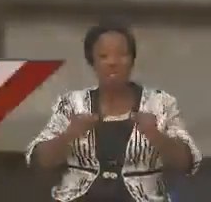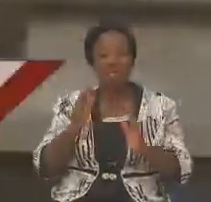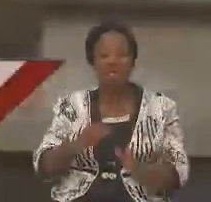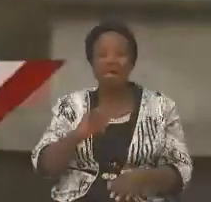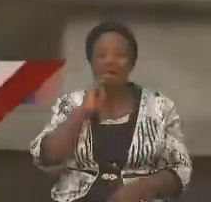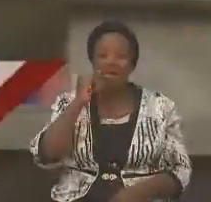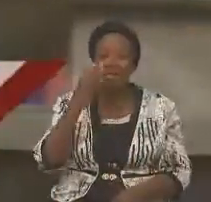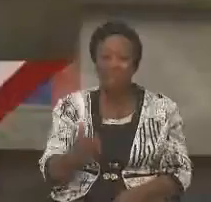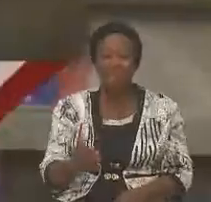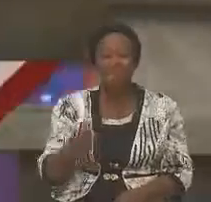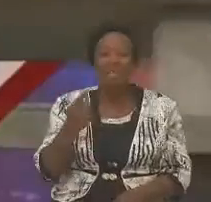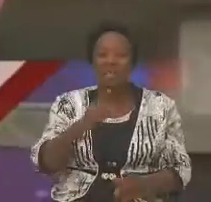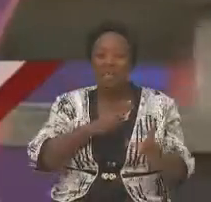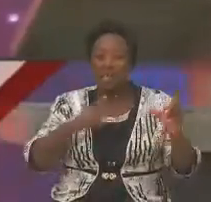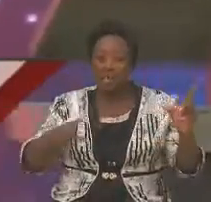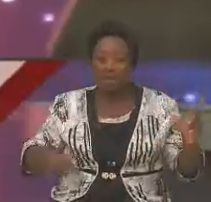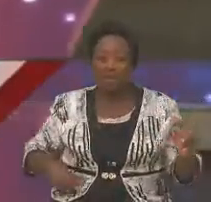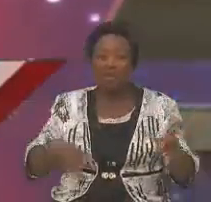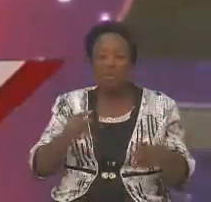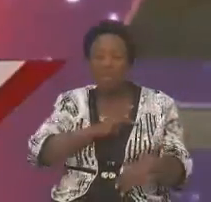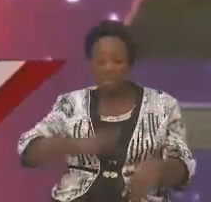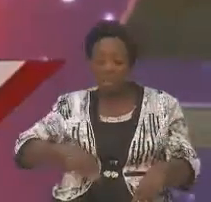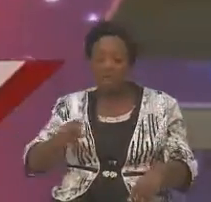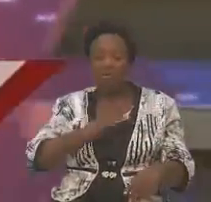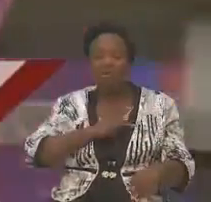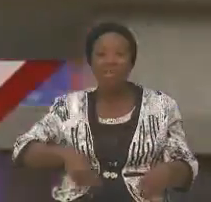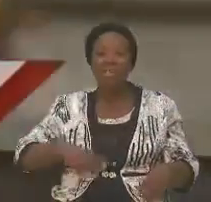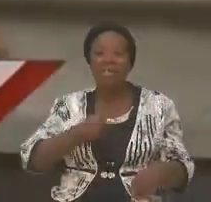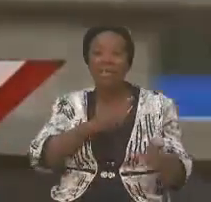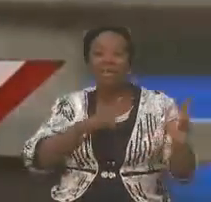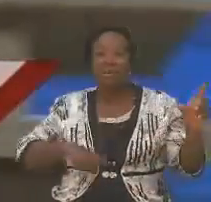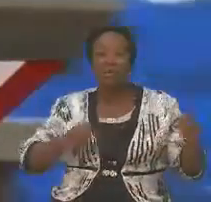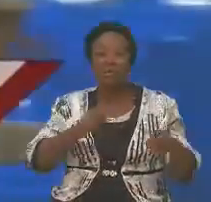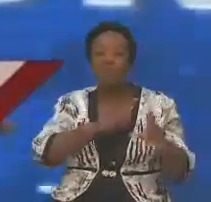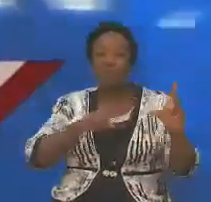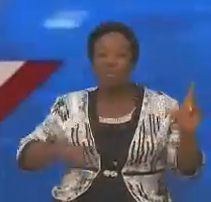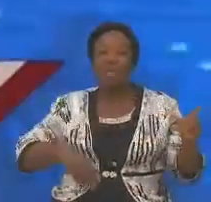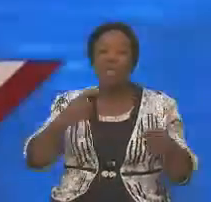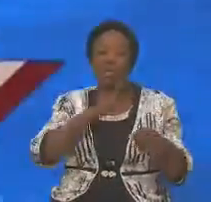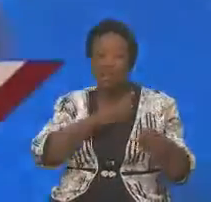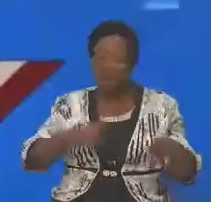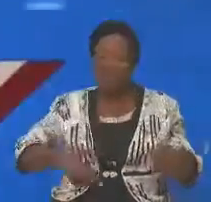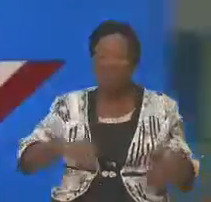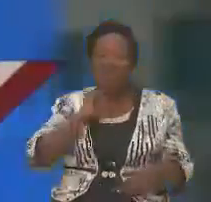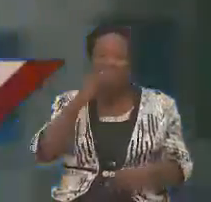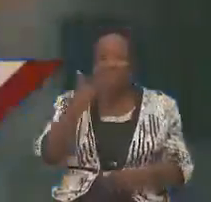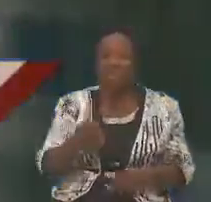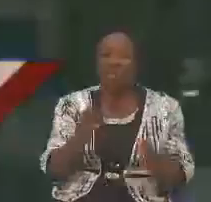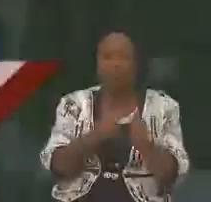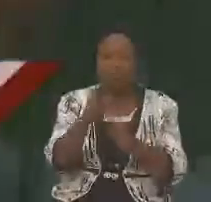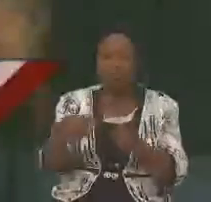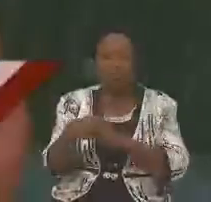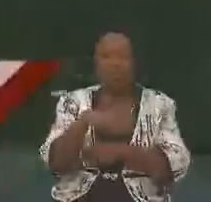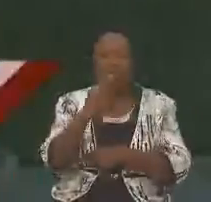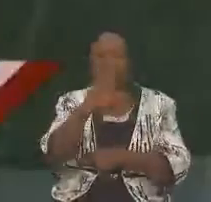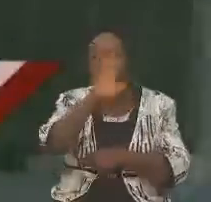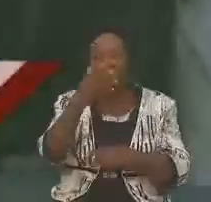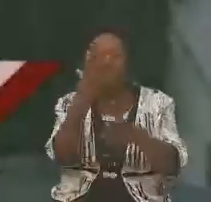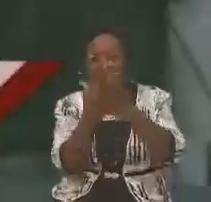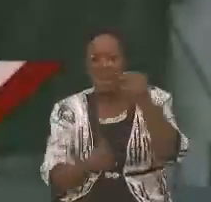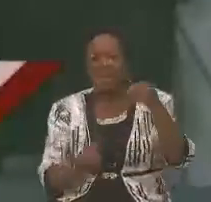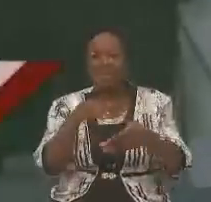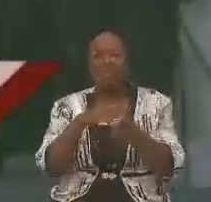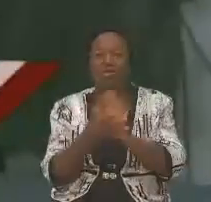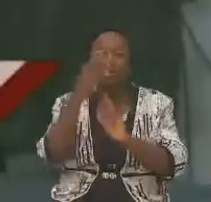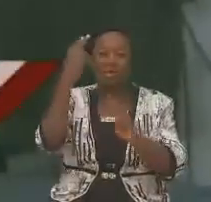And the Lord our Healer is there. The Lord the King of Kings and the Lord of Lords, that Lord is there with you